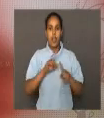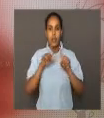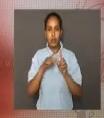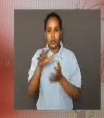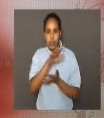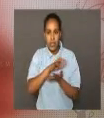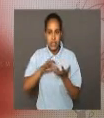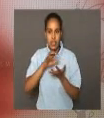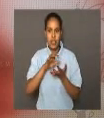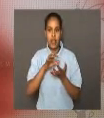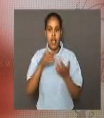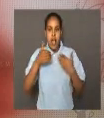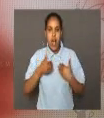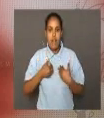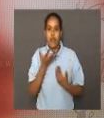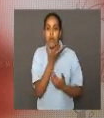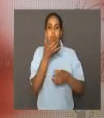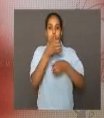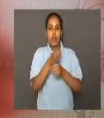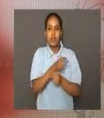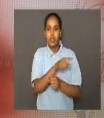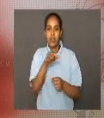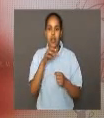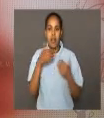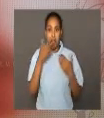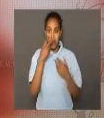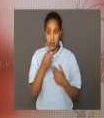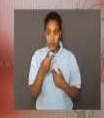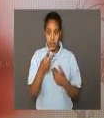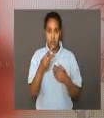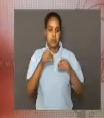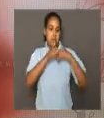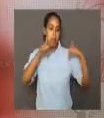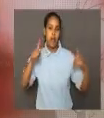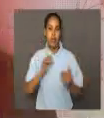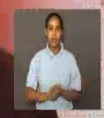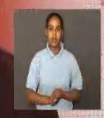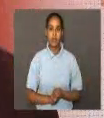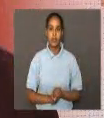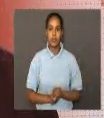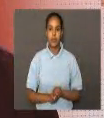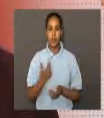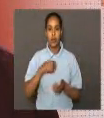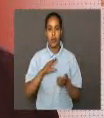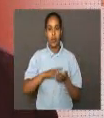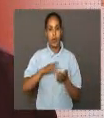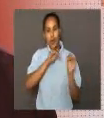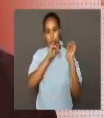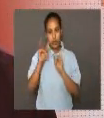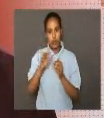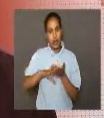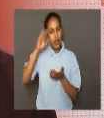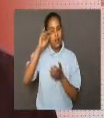Heterogeneous mixtures have components that are visibly separate. We also learned